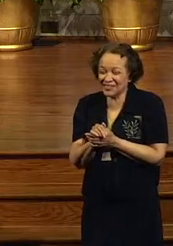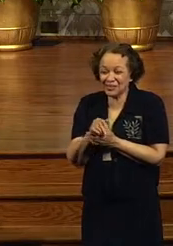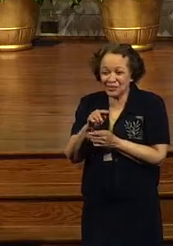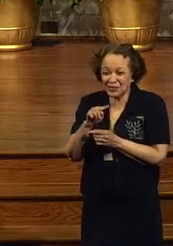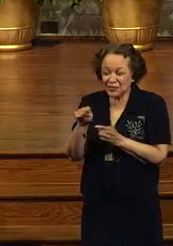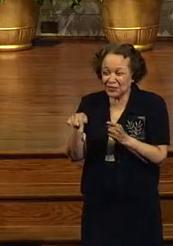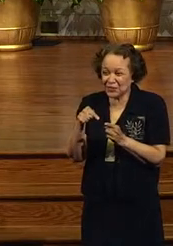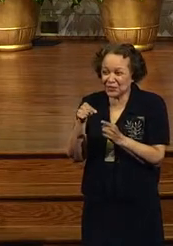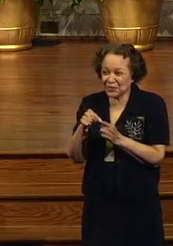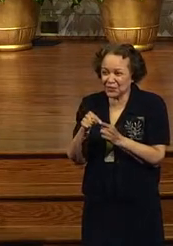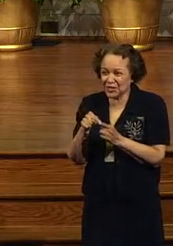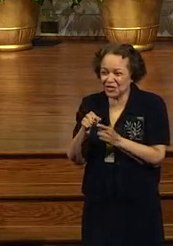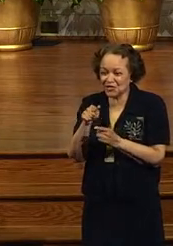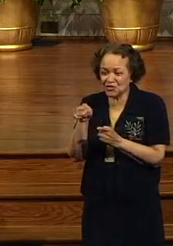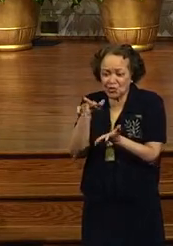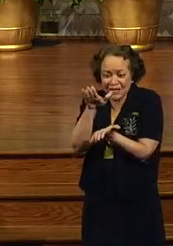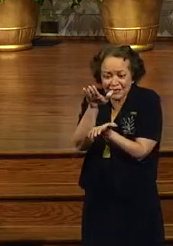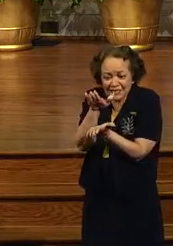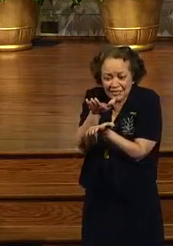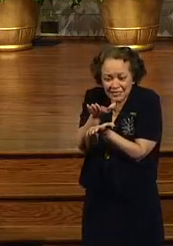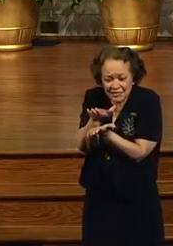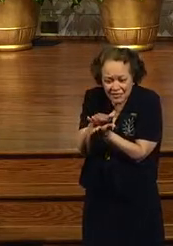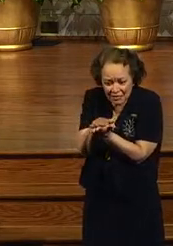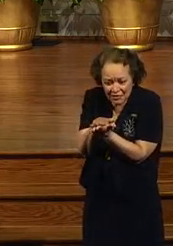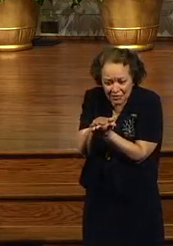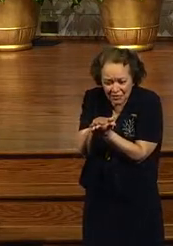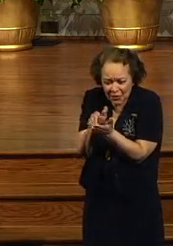when you are sealed with the Spirit,